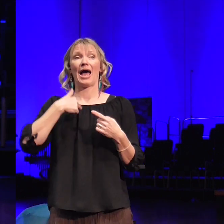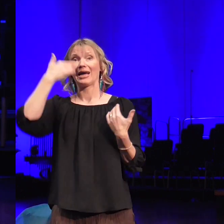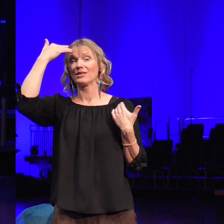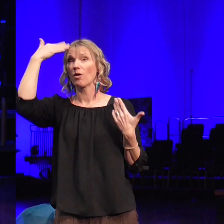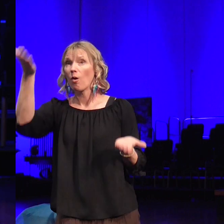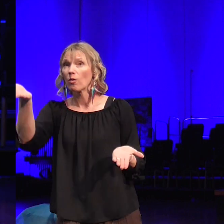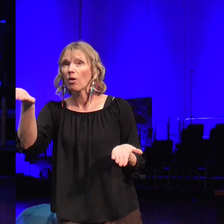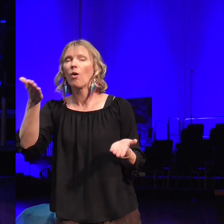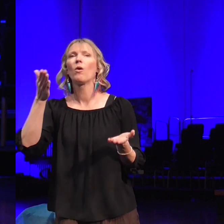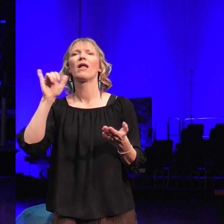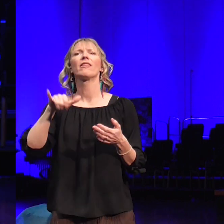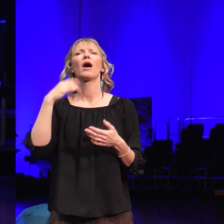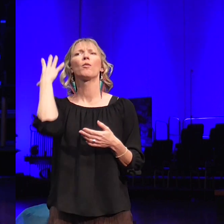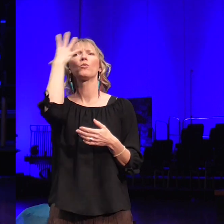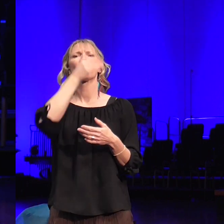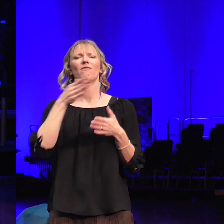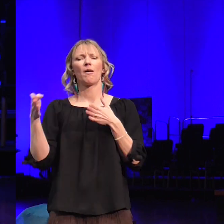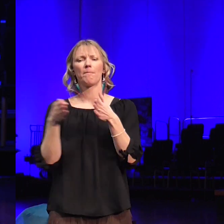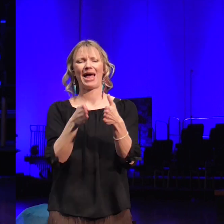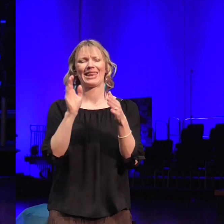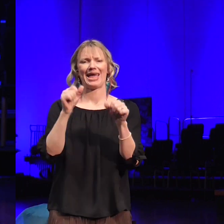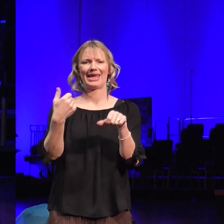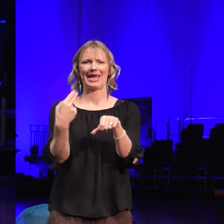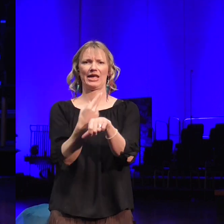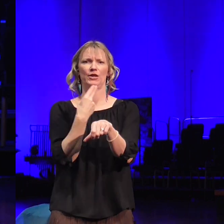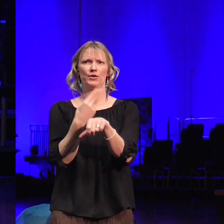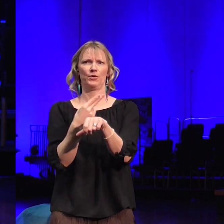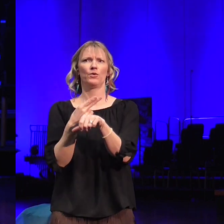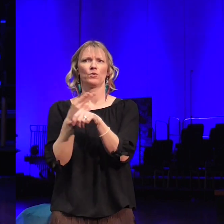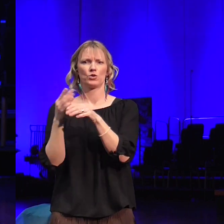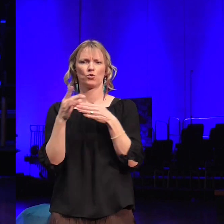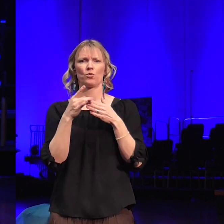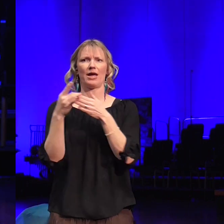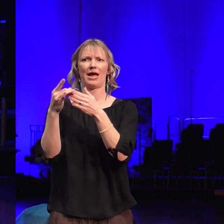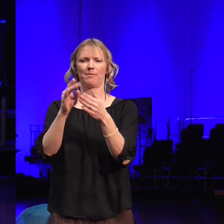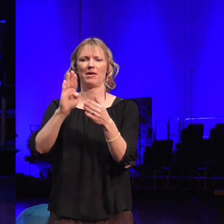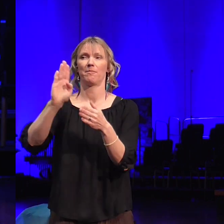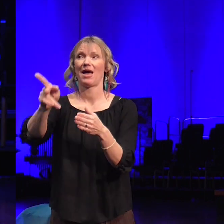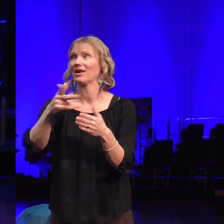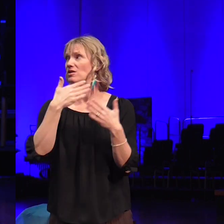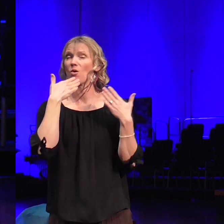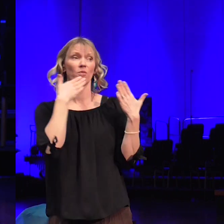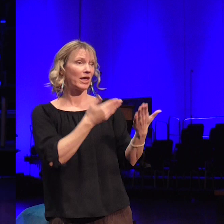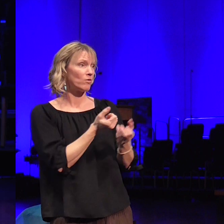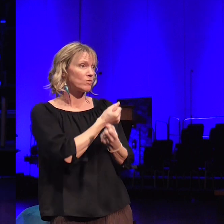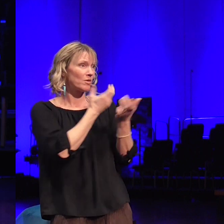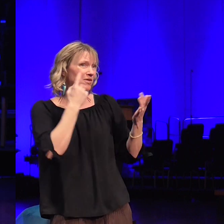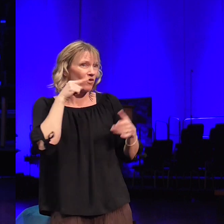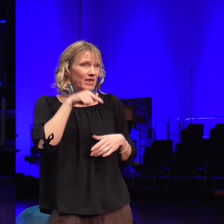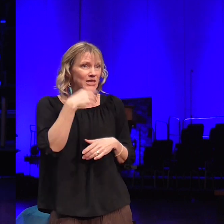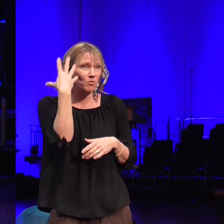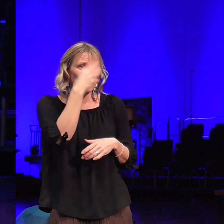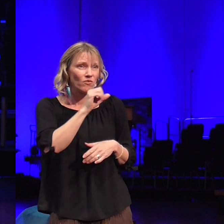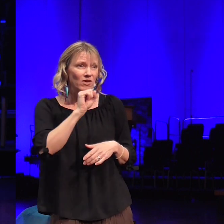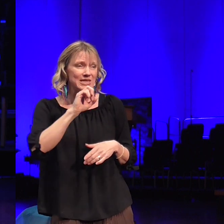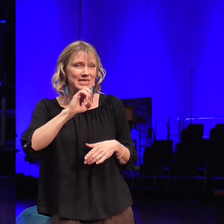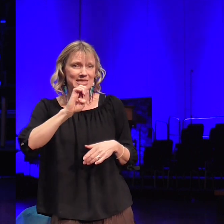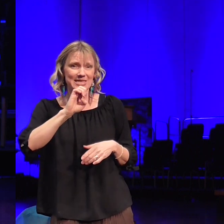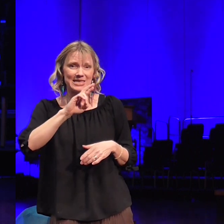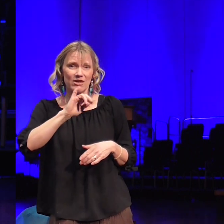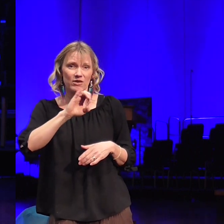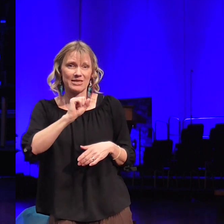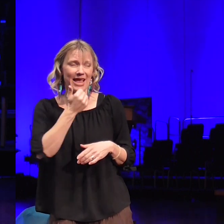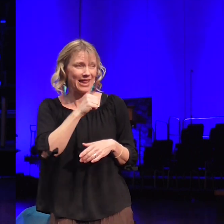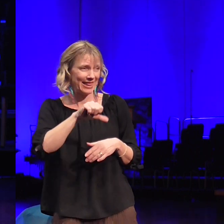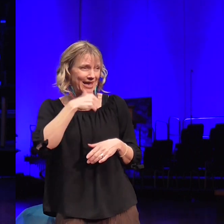beautiful pathway of stillness to lead me back. So, thank you very much for this beautiful series. Anything else that you would like to